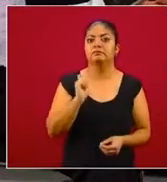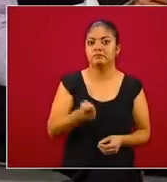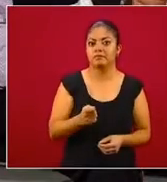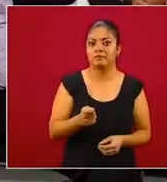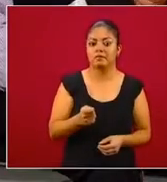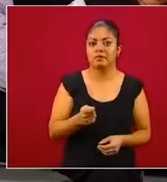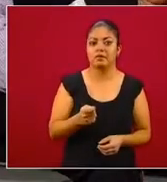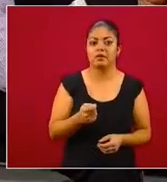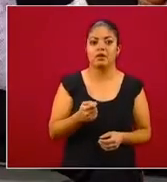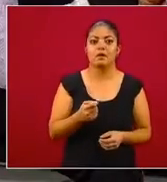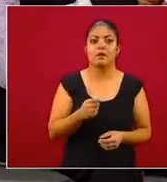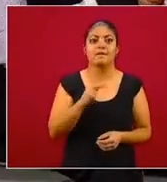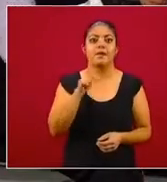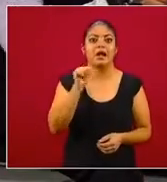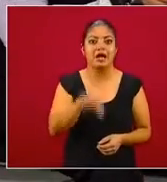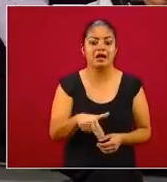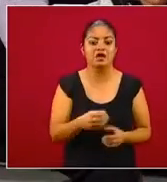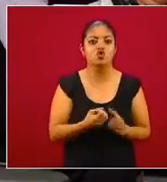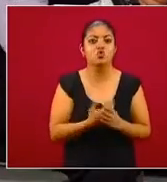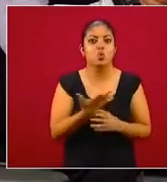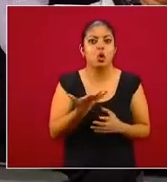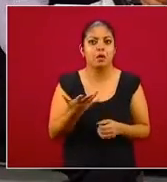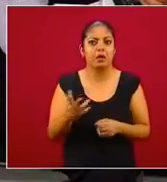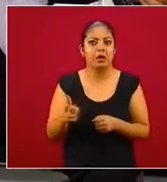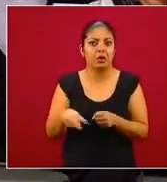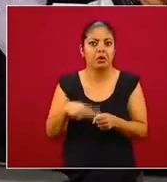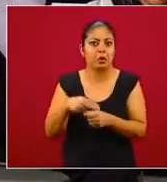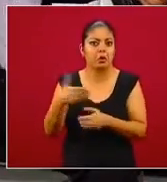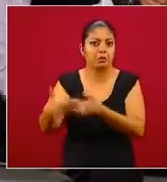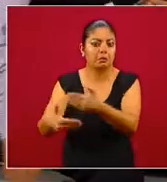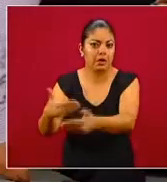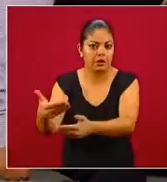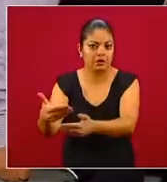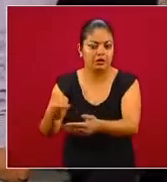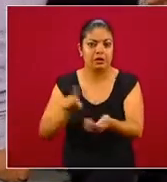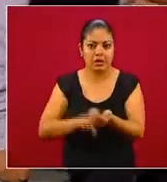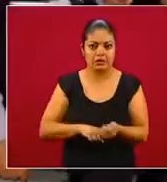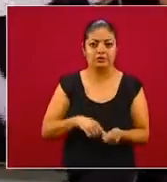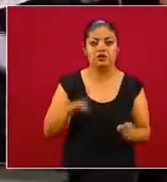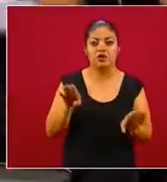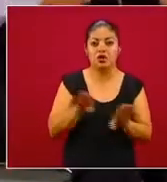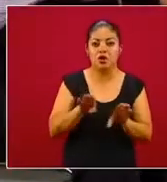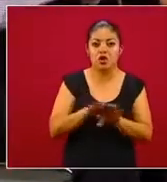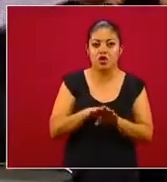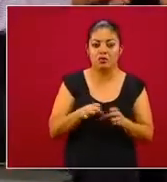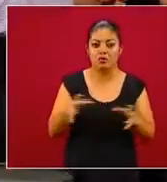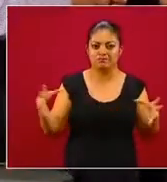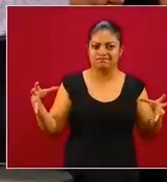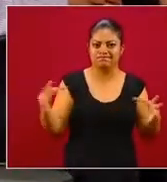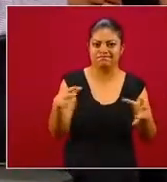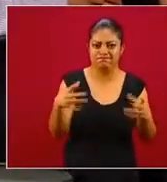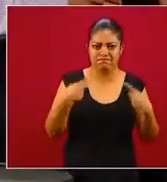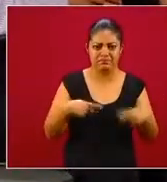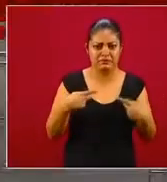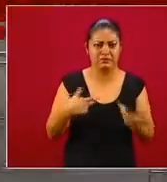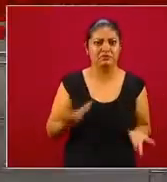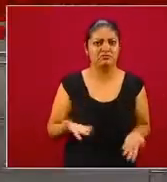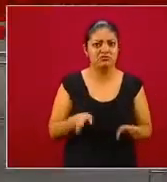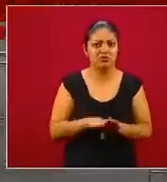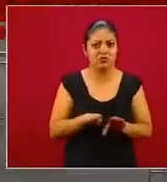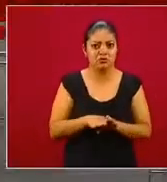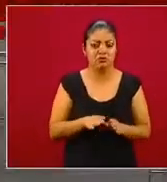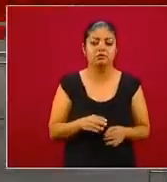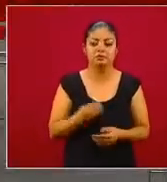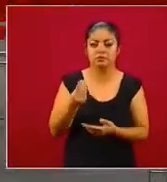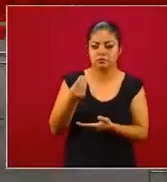contagion? normalidad I mean, this new significaría normal plan estar en means that we escenarios de would be aglomeraciones? in big Por favor. crowds, Muchas doesn't gracias.